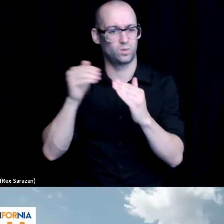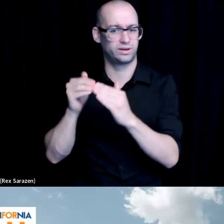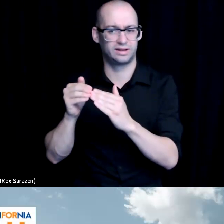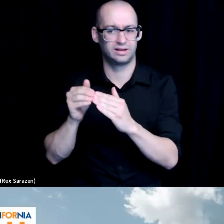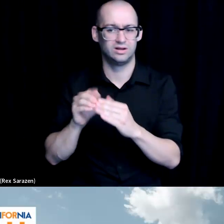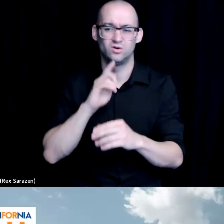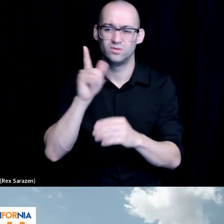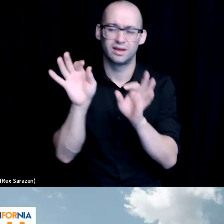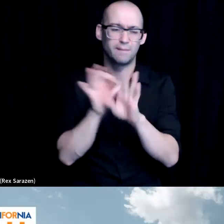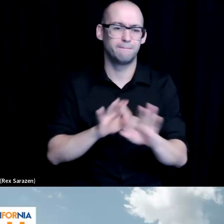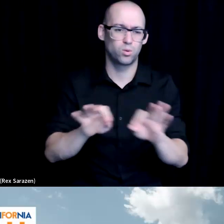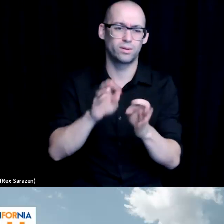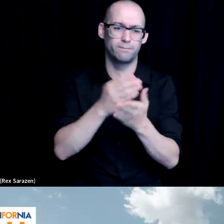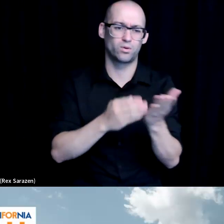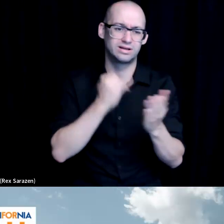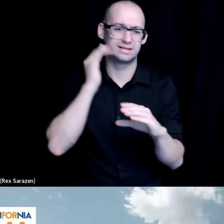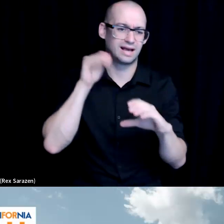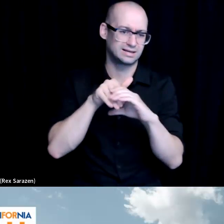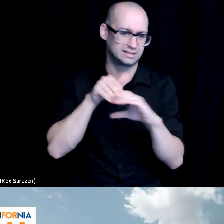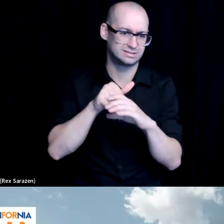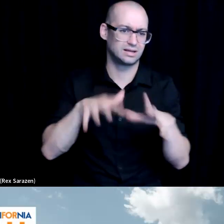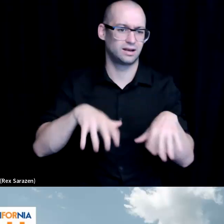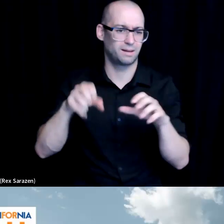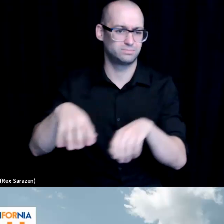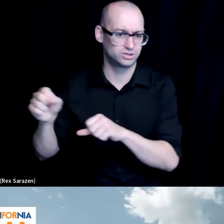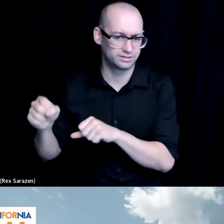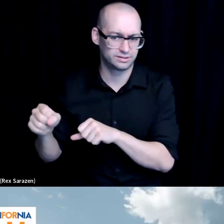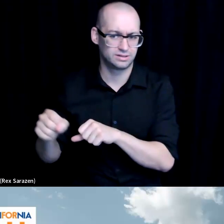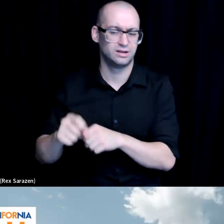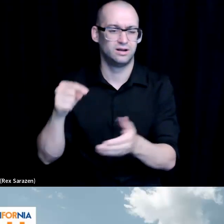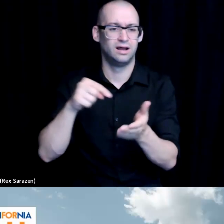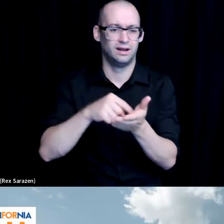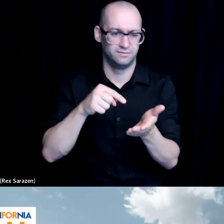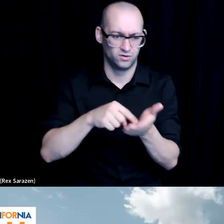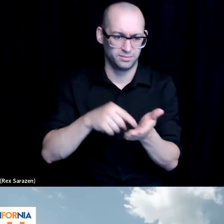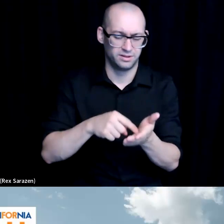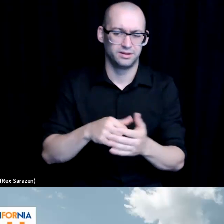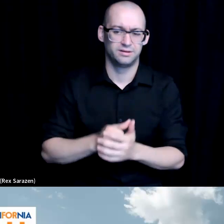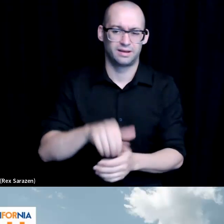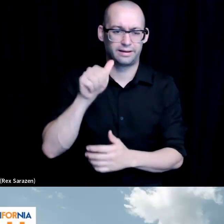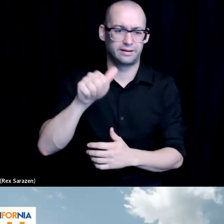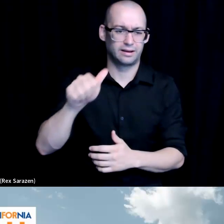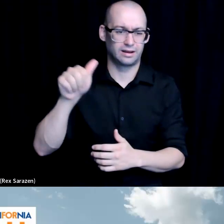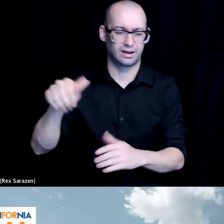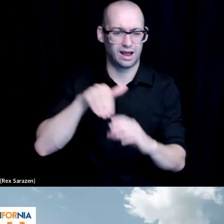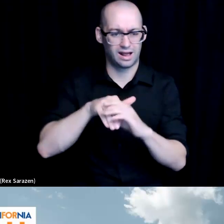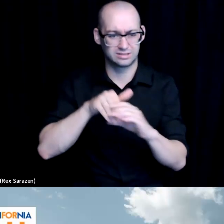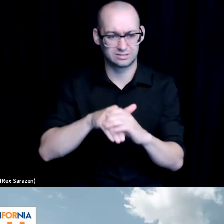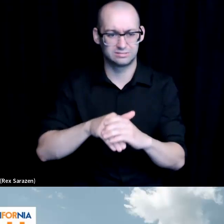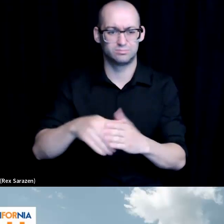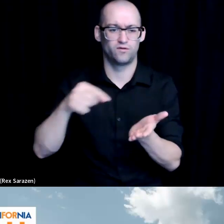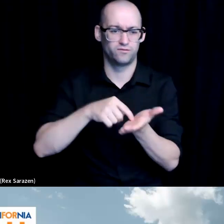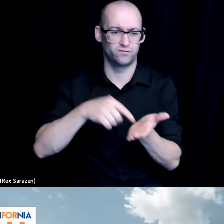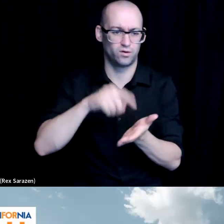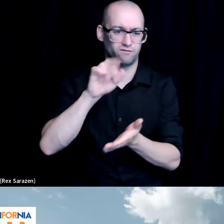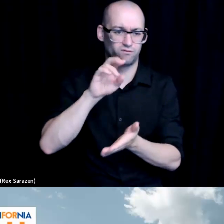critical components are access, adoption, or access, affordability, and adoption. And so part of the way